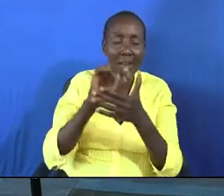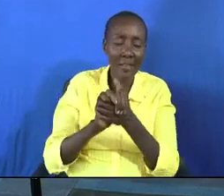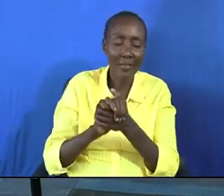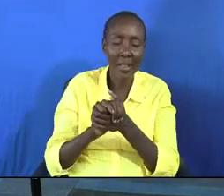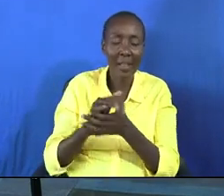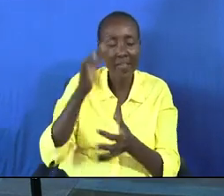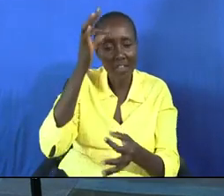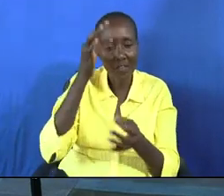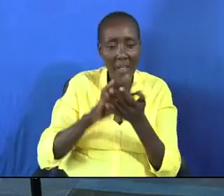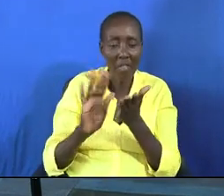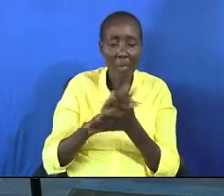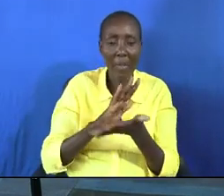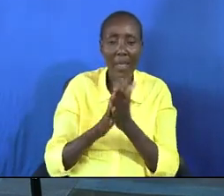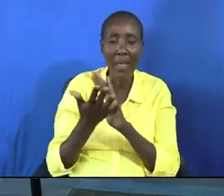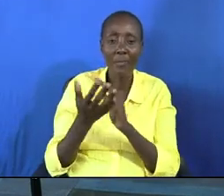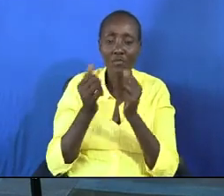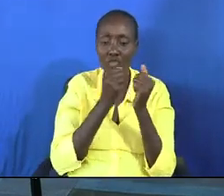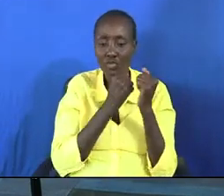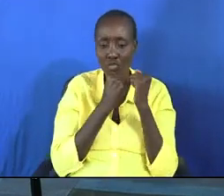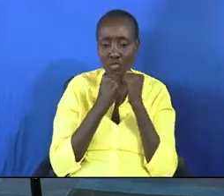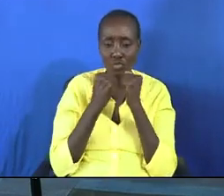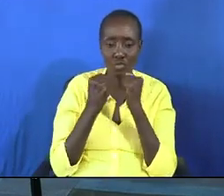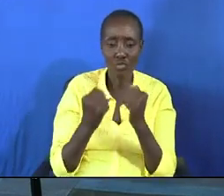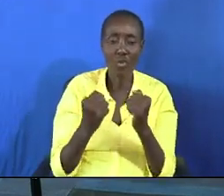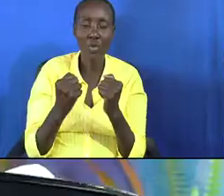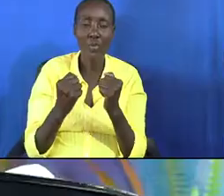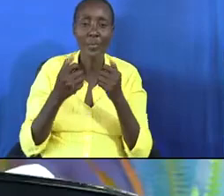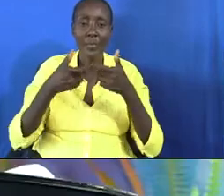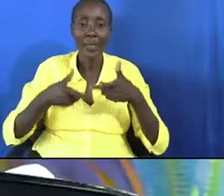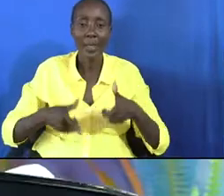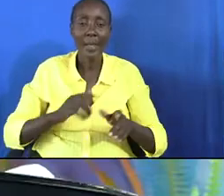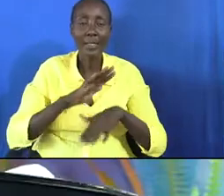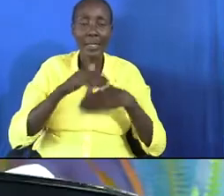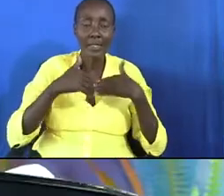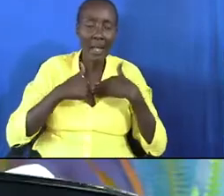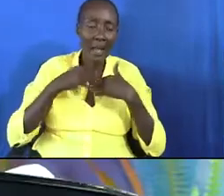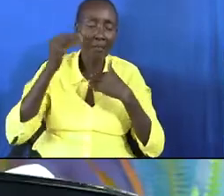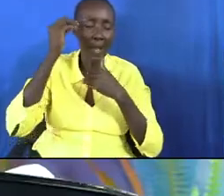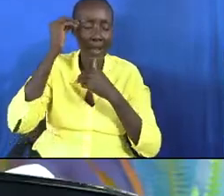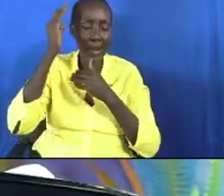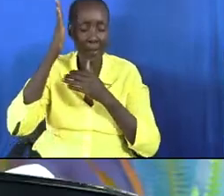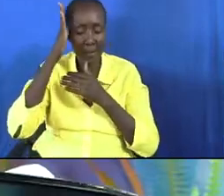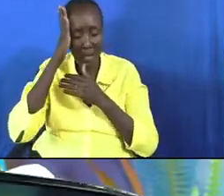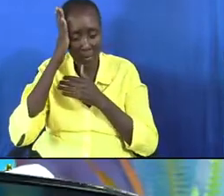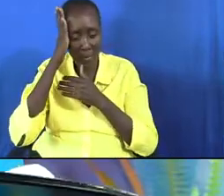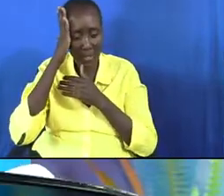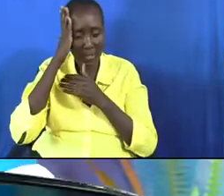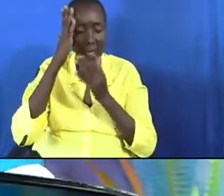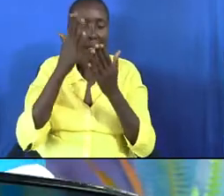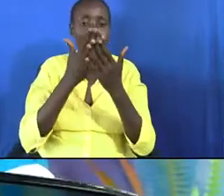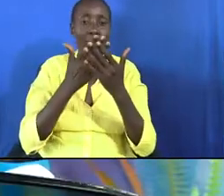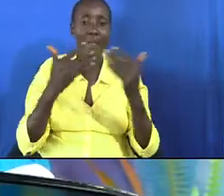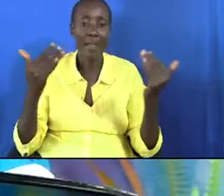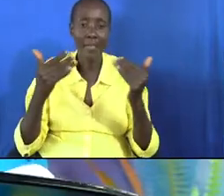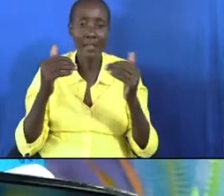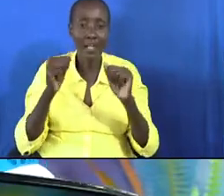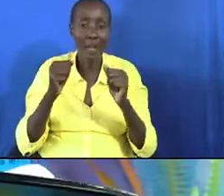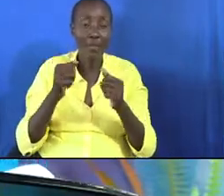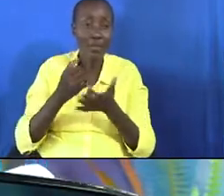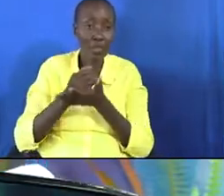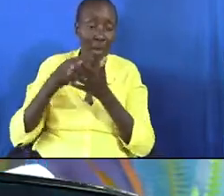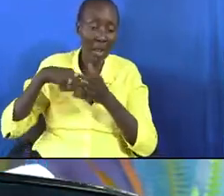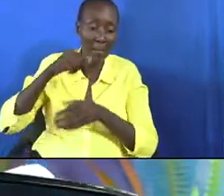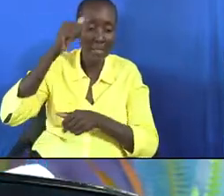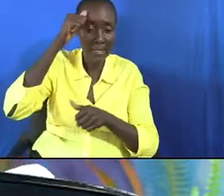strengthened. His faith was strengthened. Let us have memorial stones. Let us have things that can remind